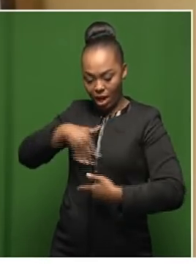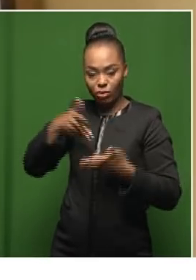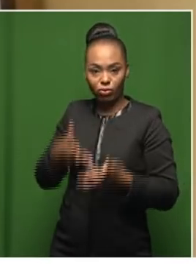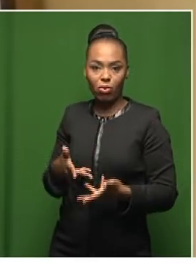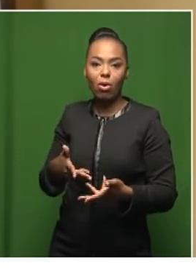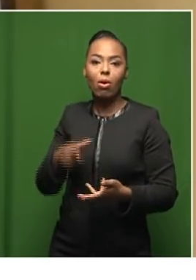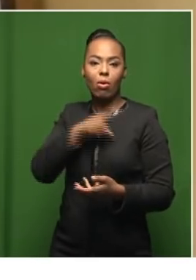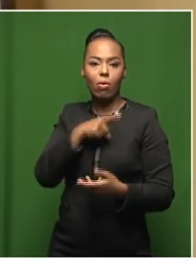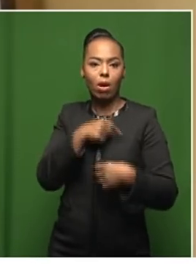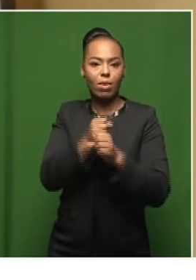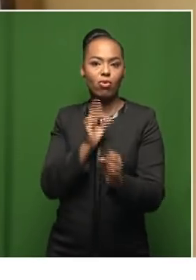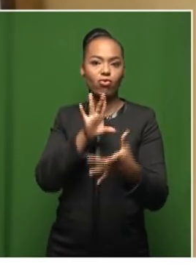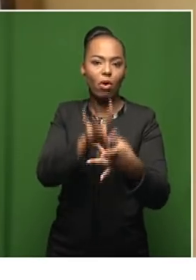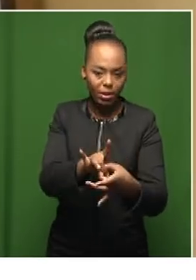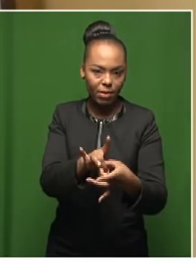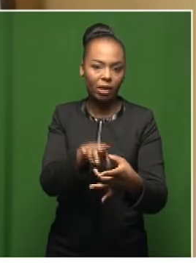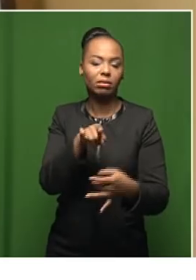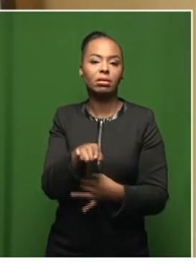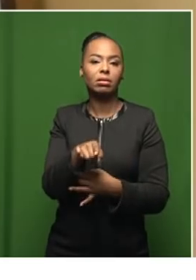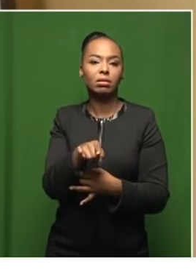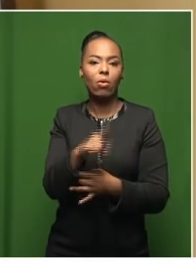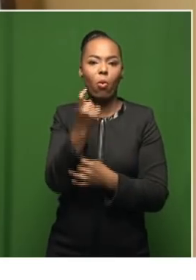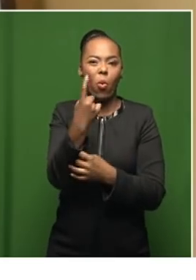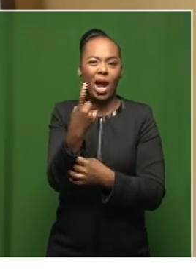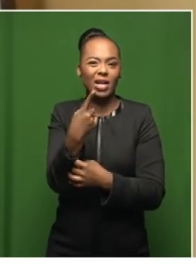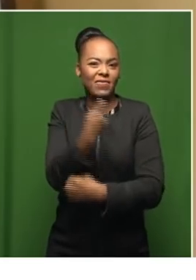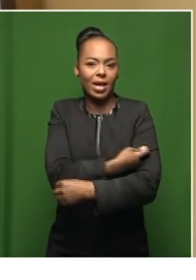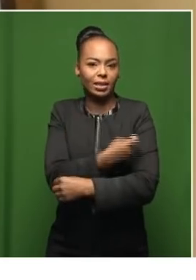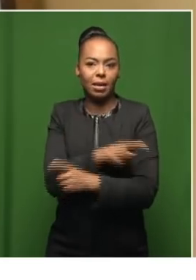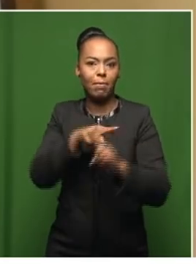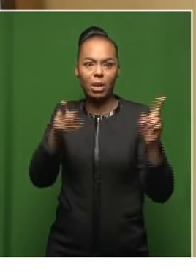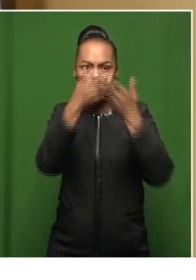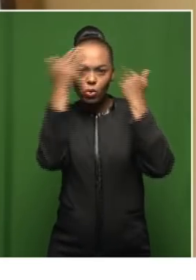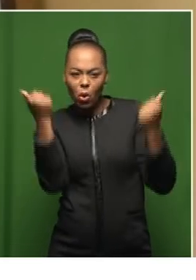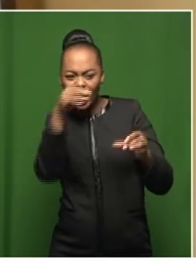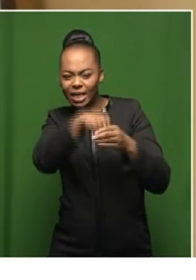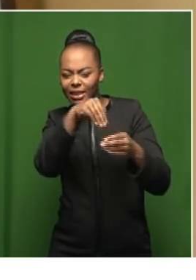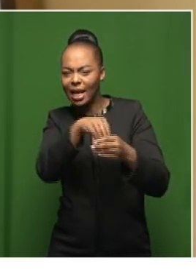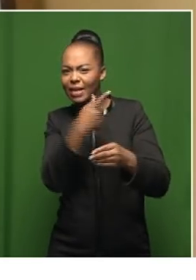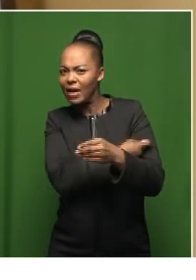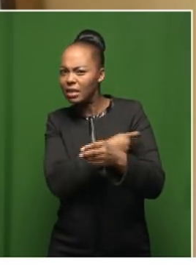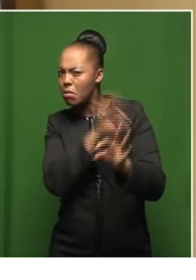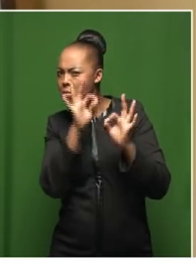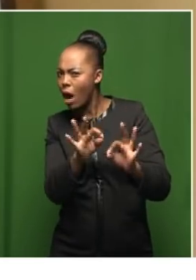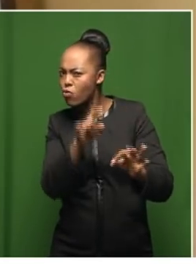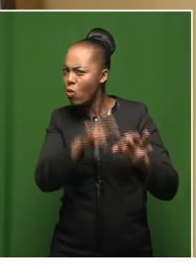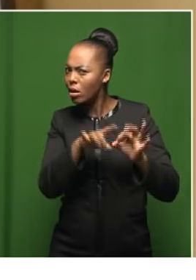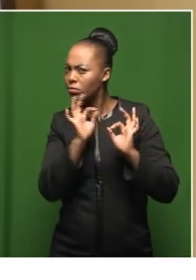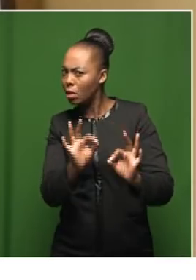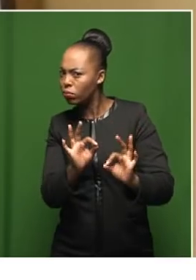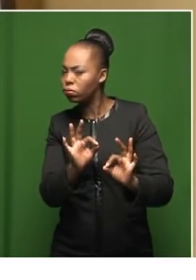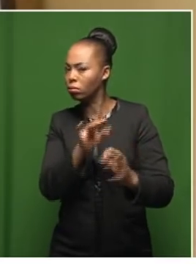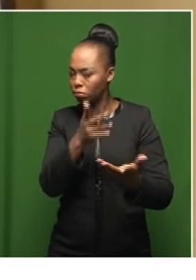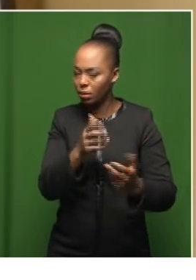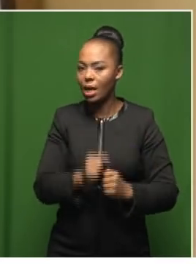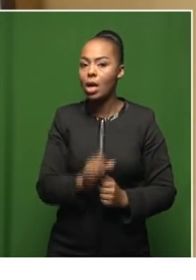a commitment in one vaccine when we don't know what the prospects of that vaccine would be for success. And